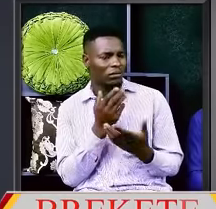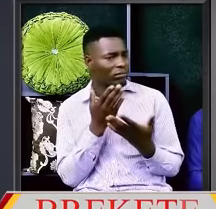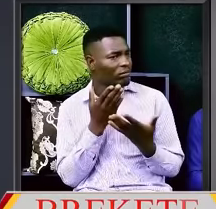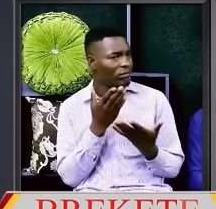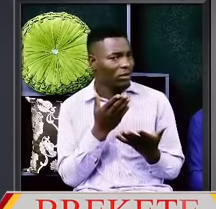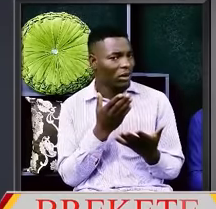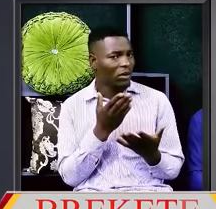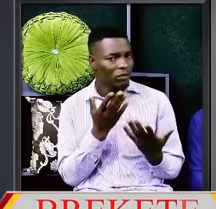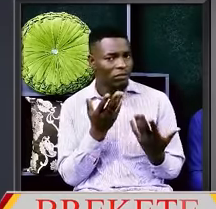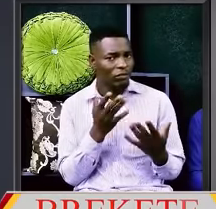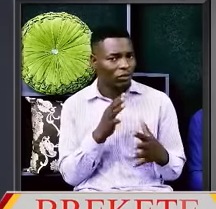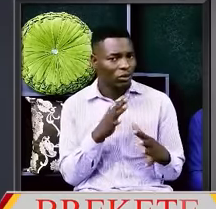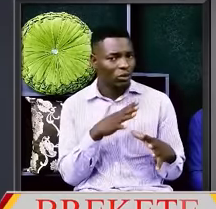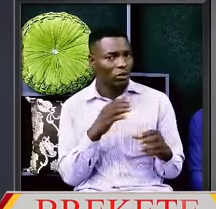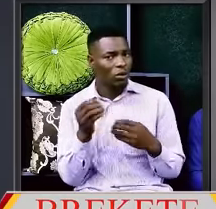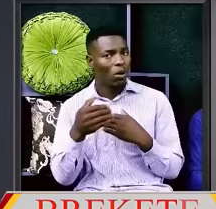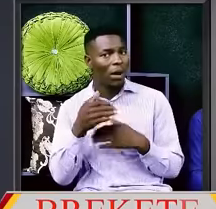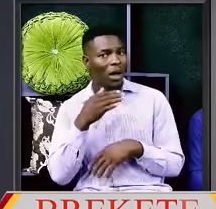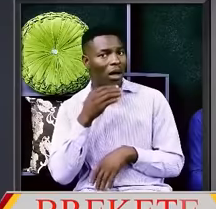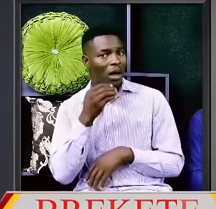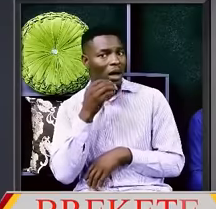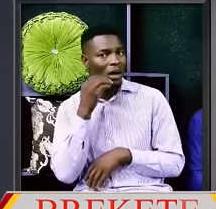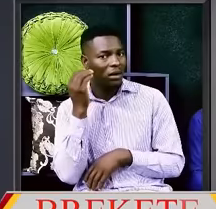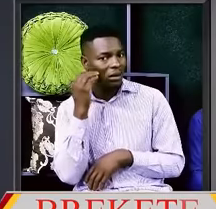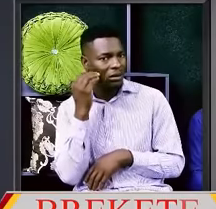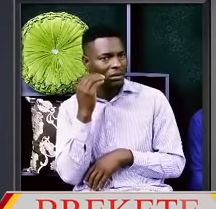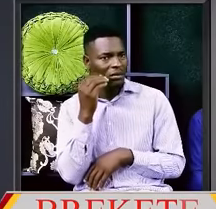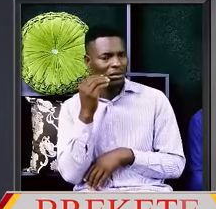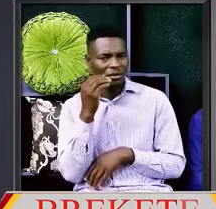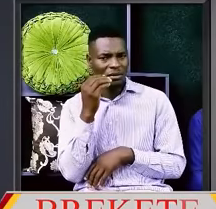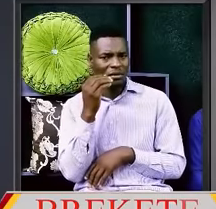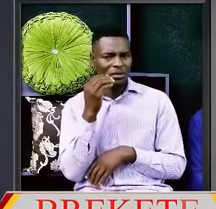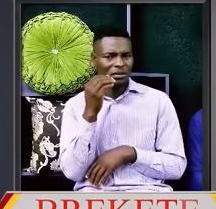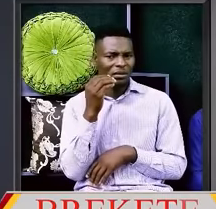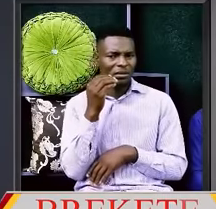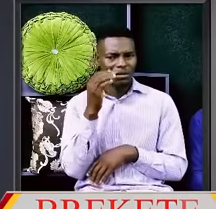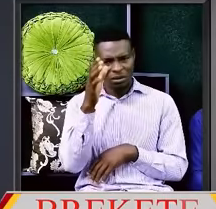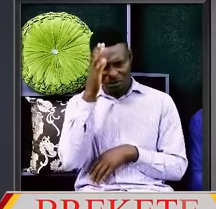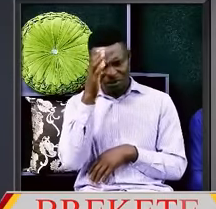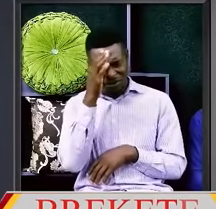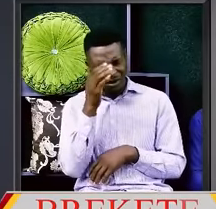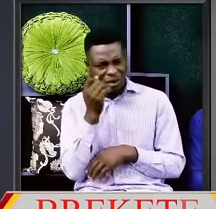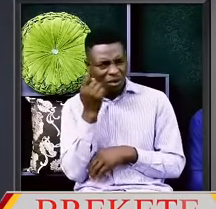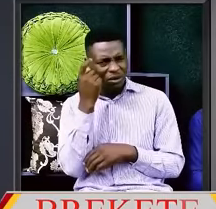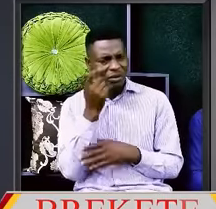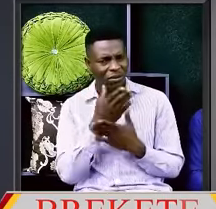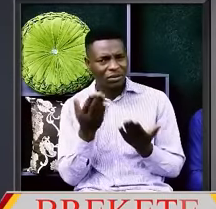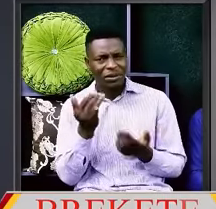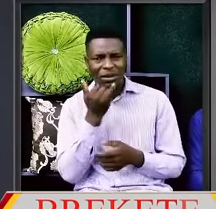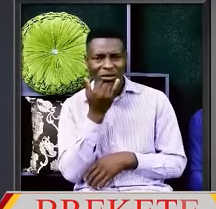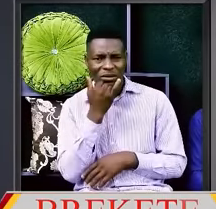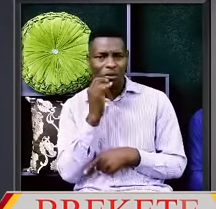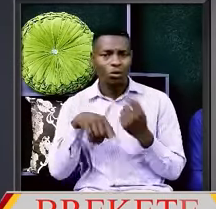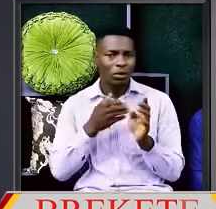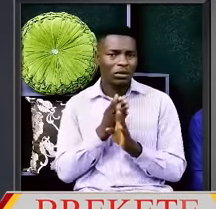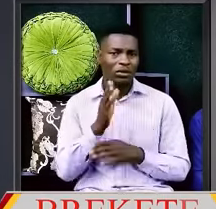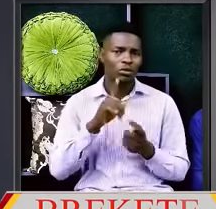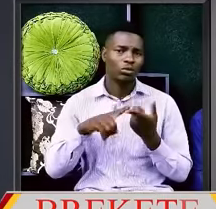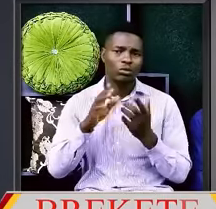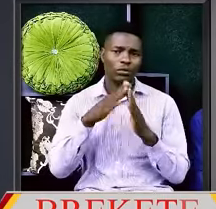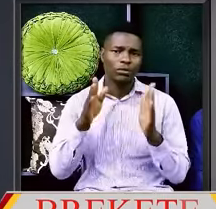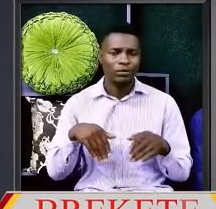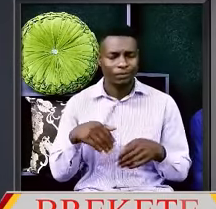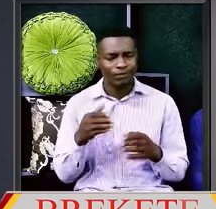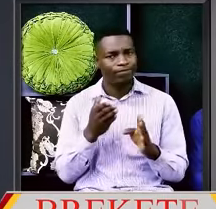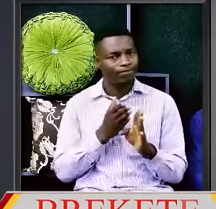they go back house. From there, Baba realized that something was not right. Baba went straight to the house. Now,